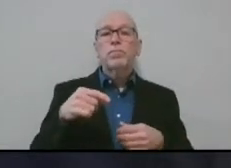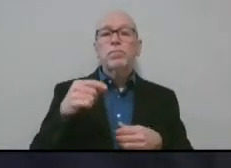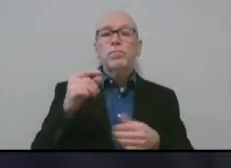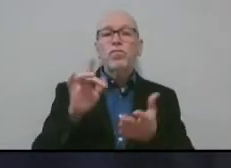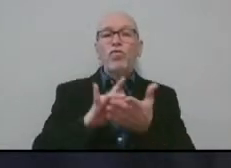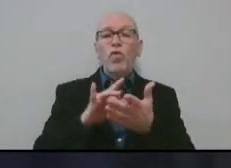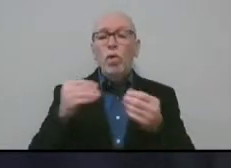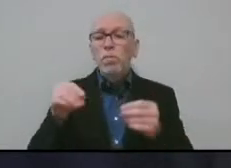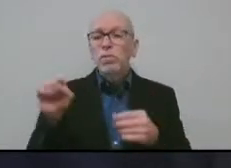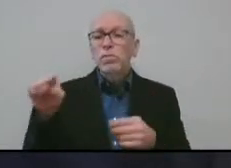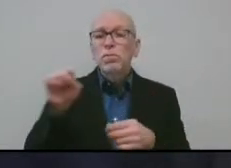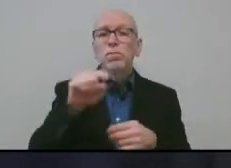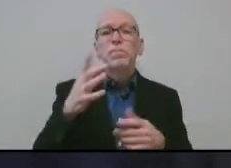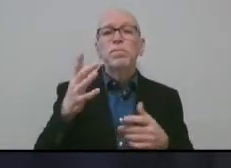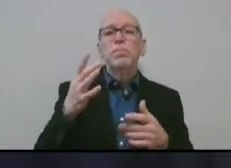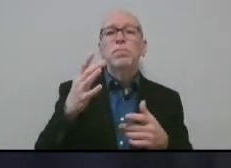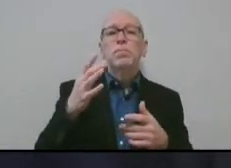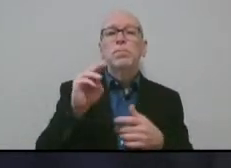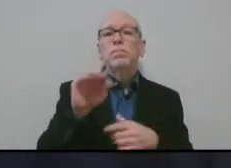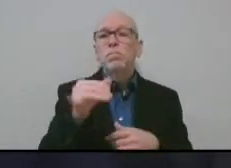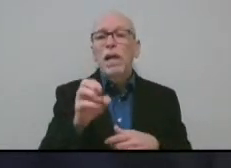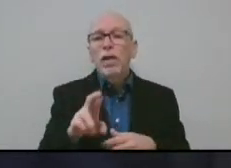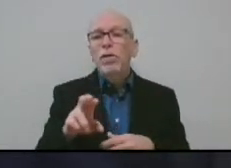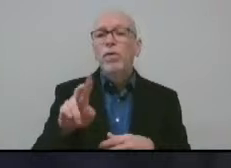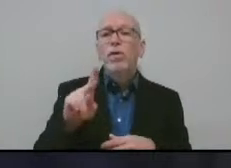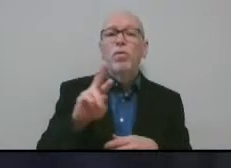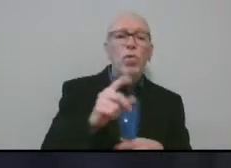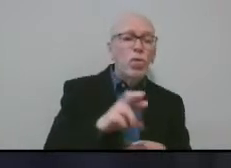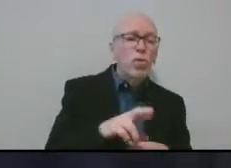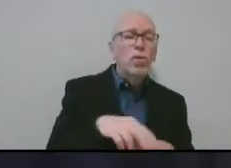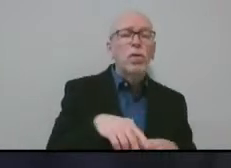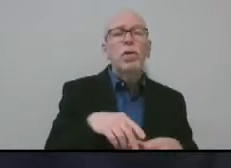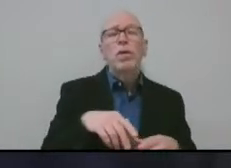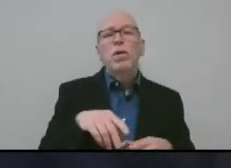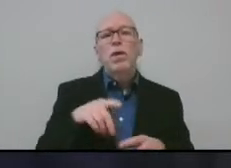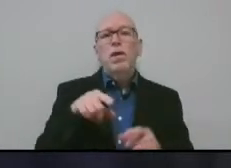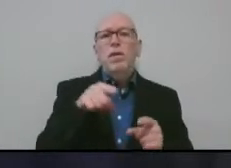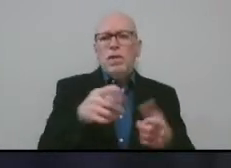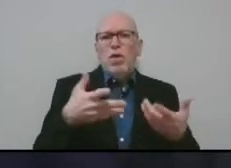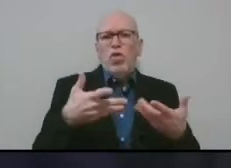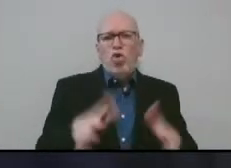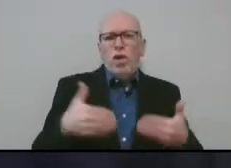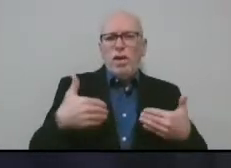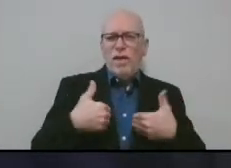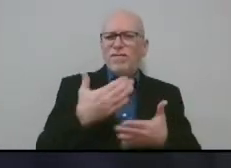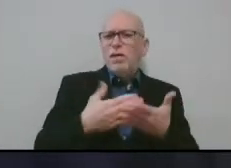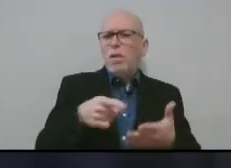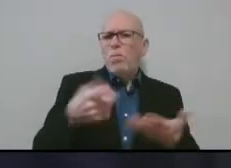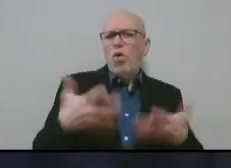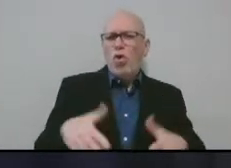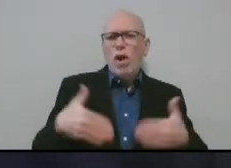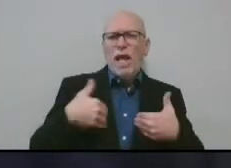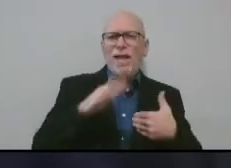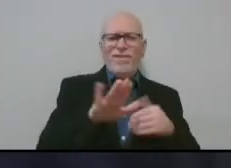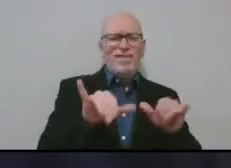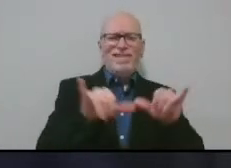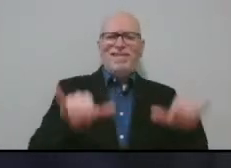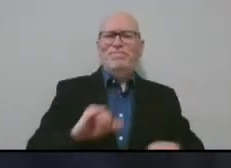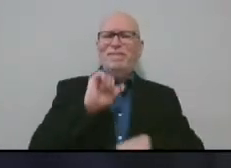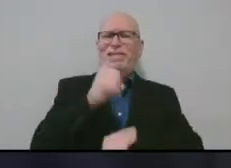and the Meijers and the Krogers, they already have, some of them already have systems that are set